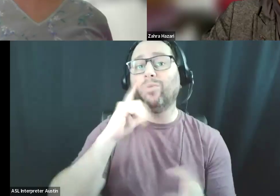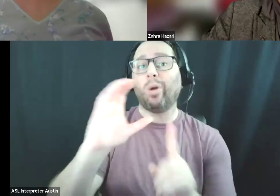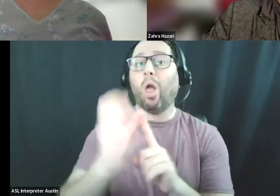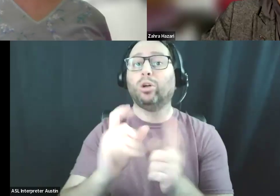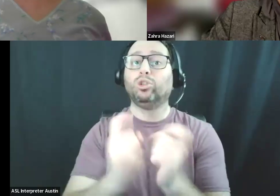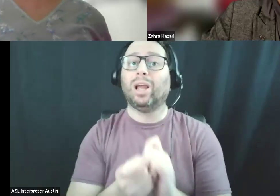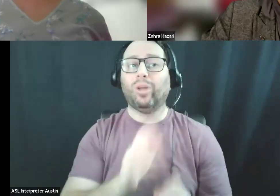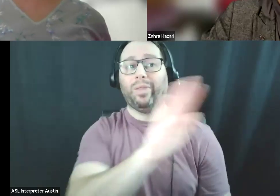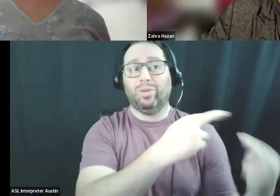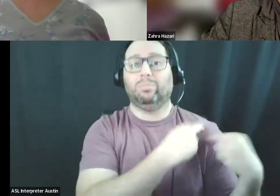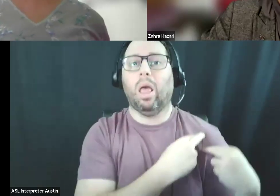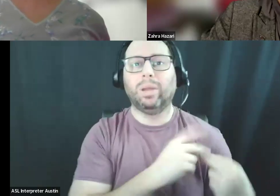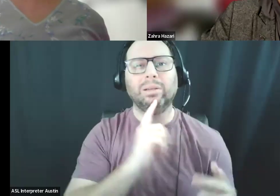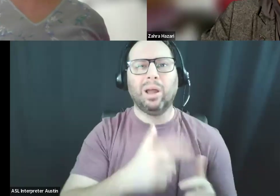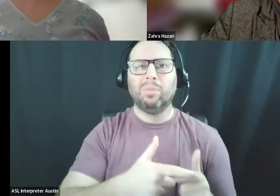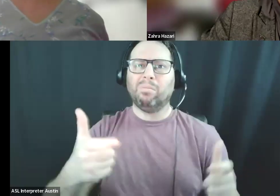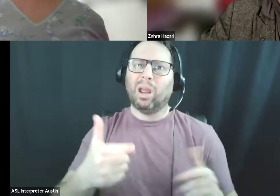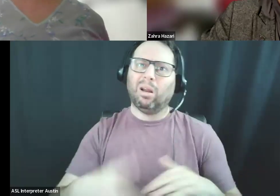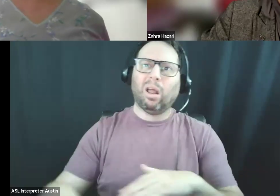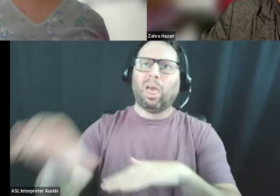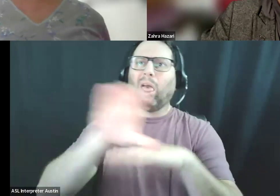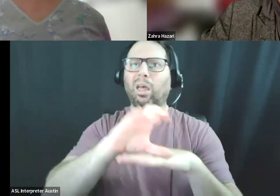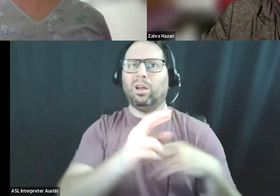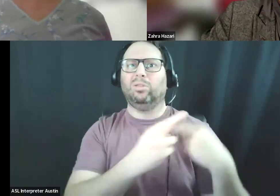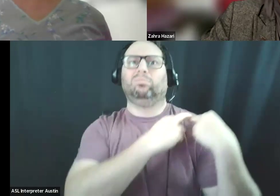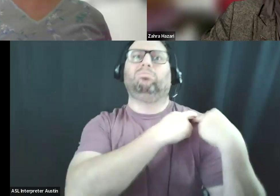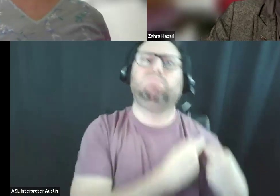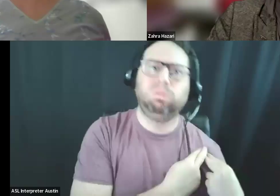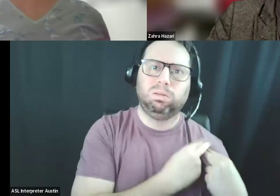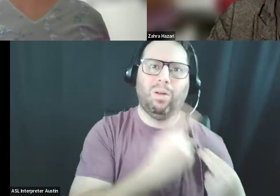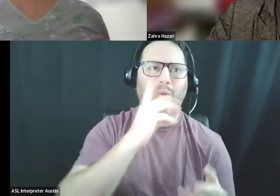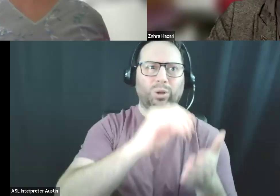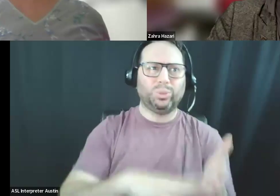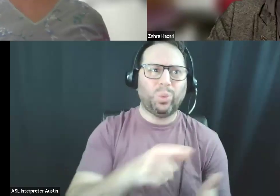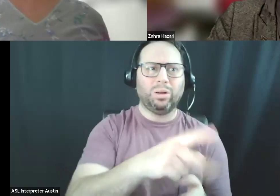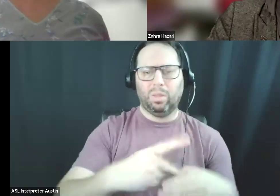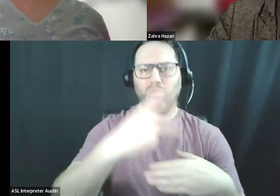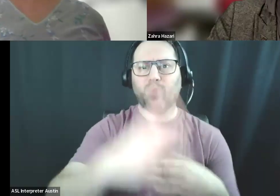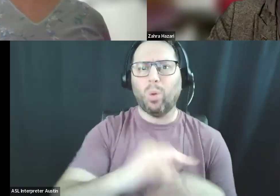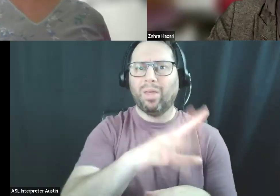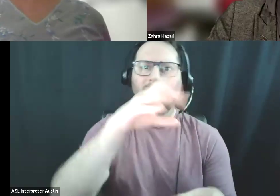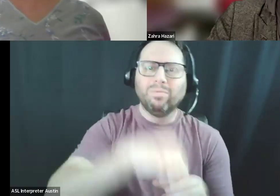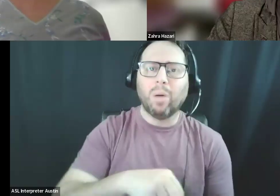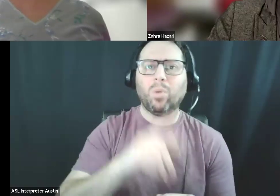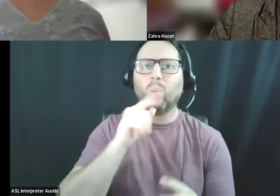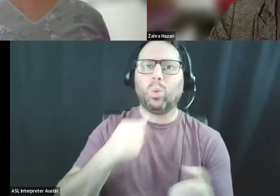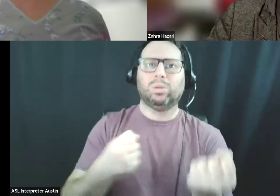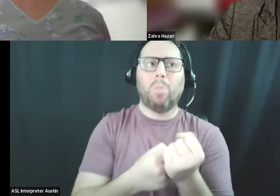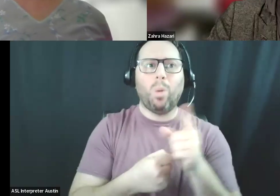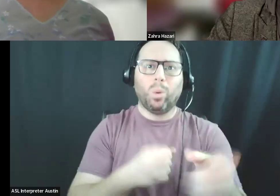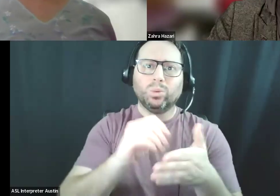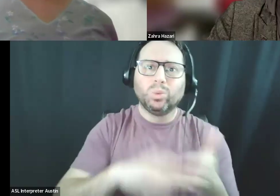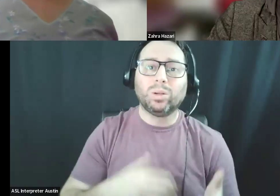is just an enormous responsibility, not just for the student, but for the programs that are supporting the students. I